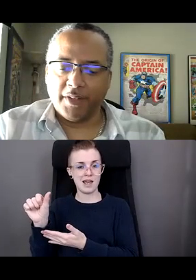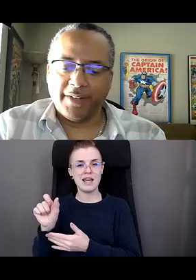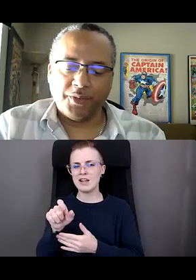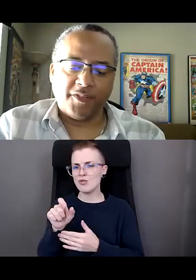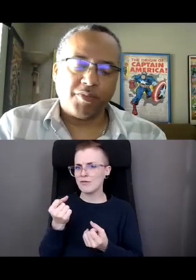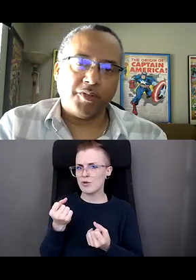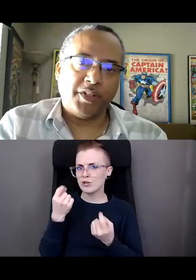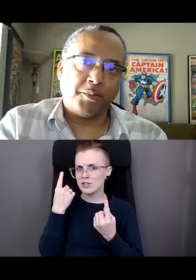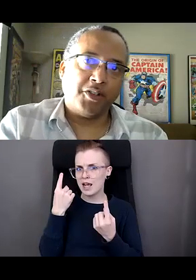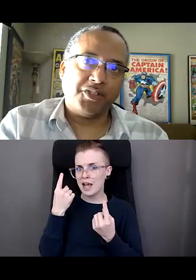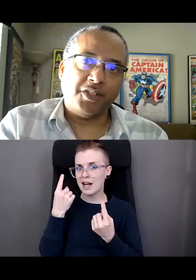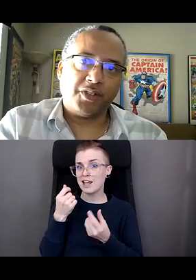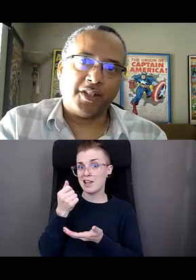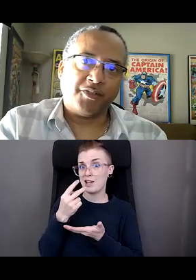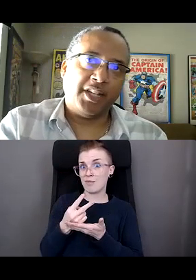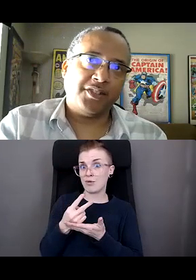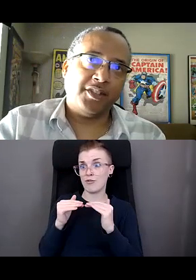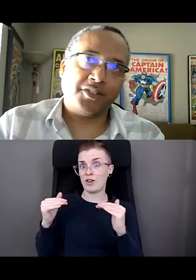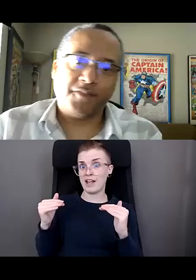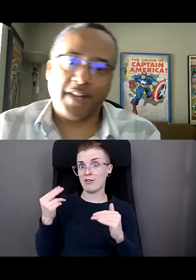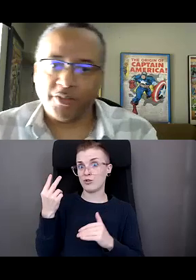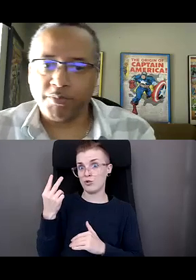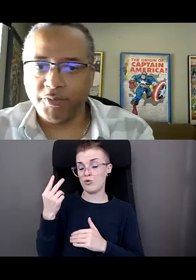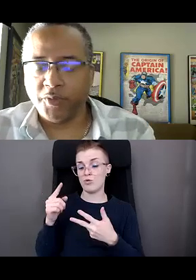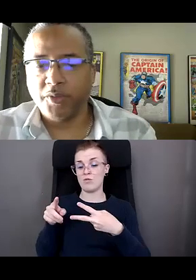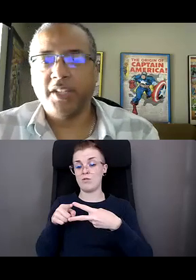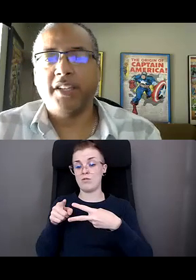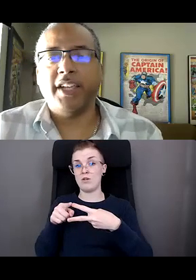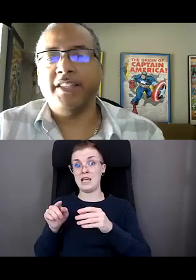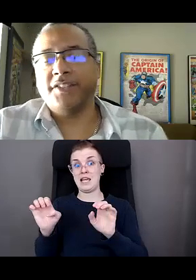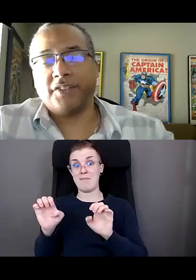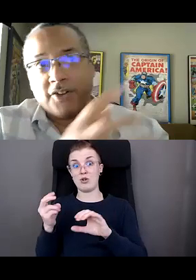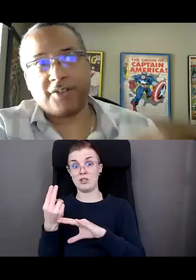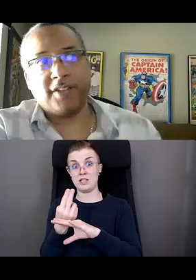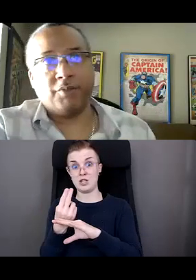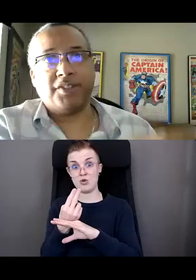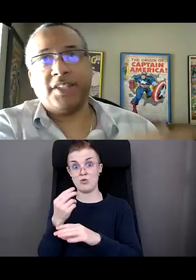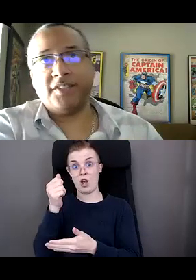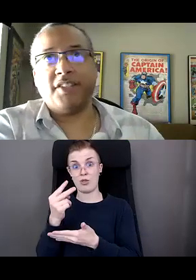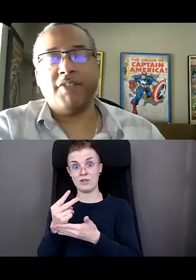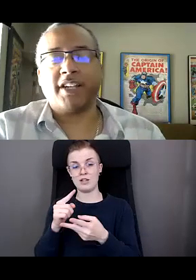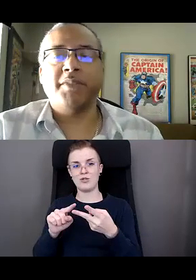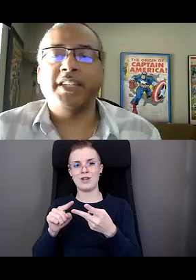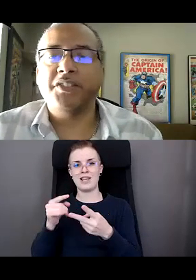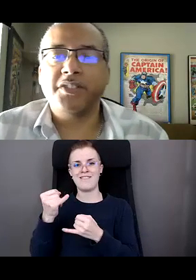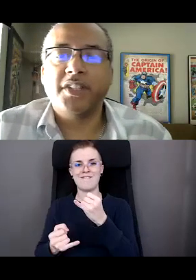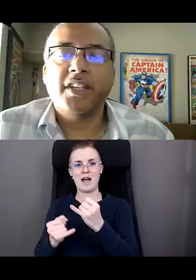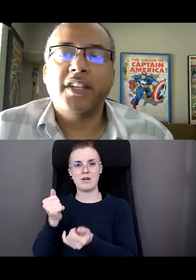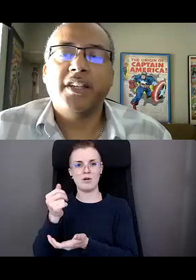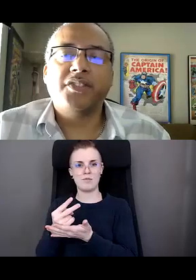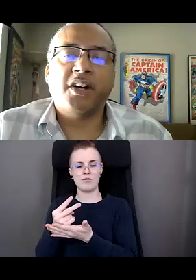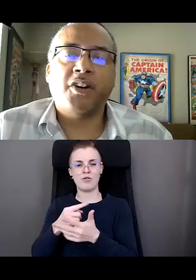different levels of approval. There's emergency use authorization, then there's a final approval. And then there's a third thing with the CDC